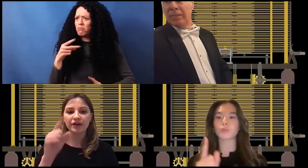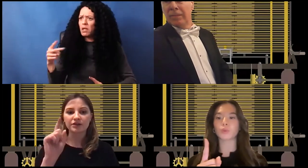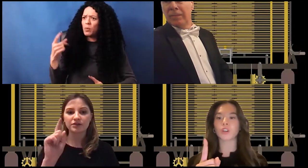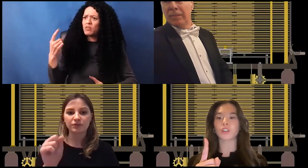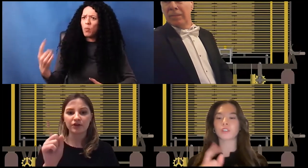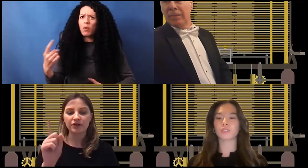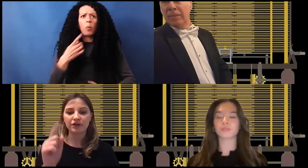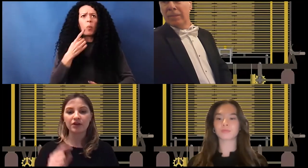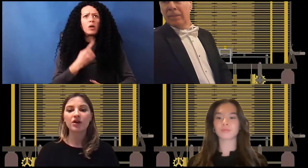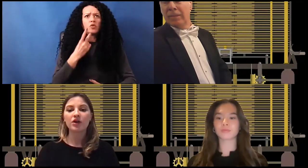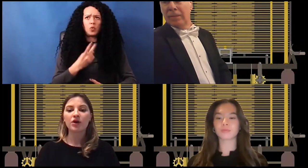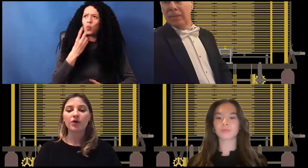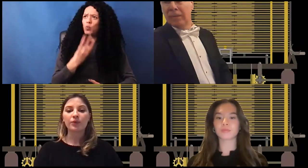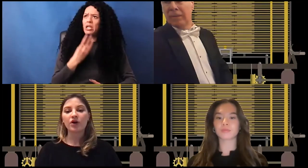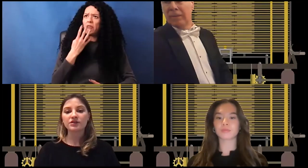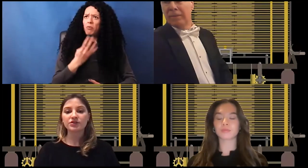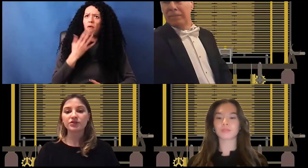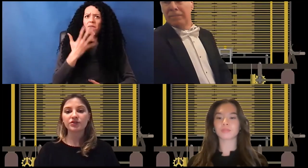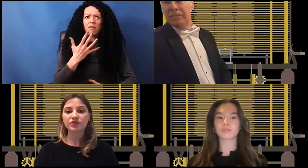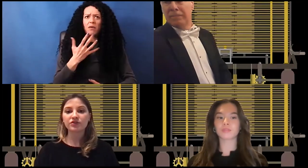one. Minus one. One. Equals.